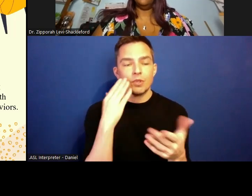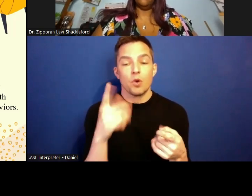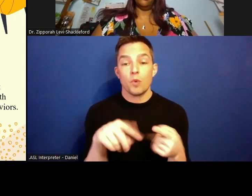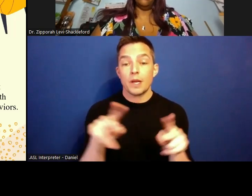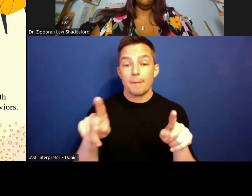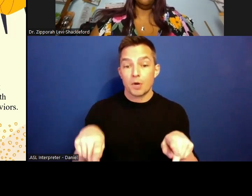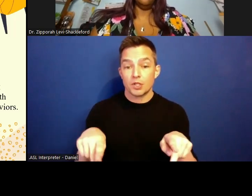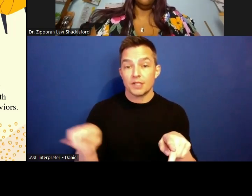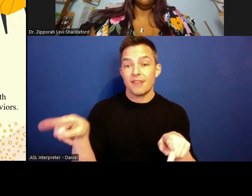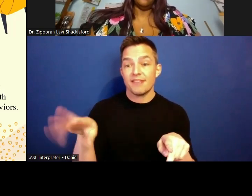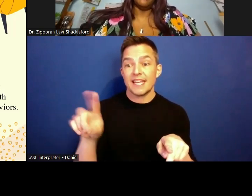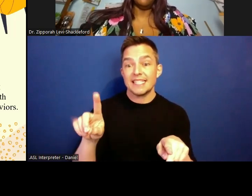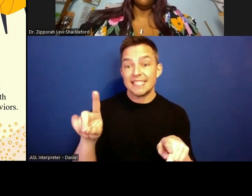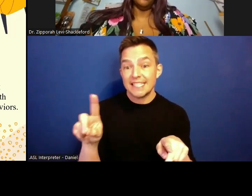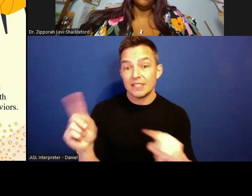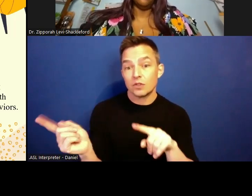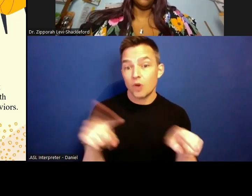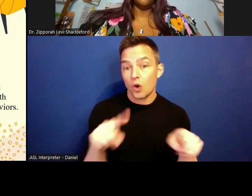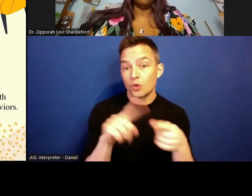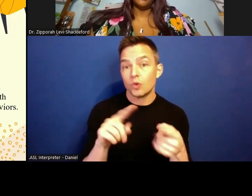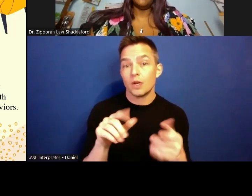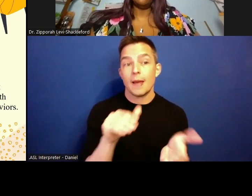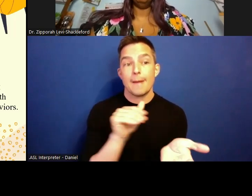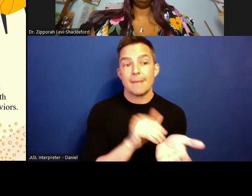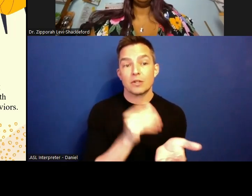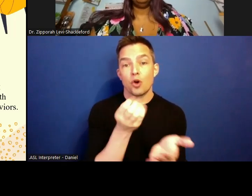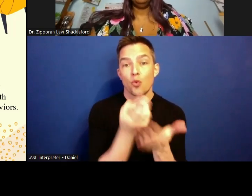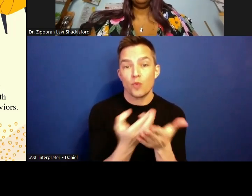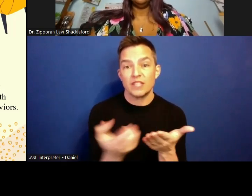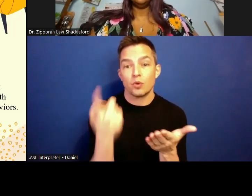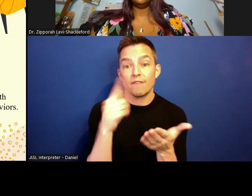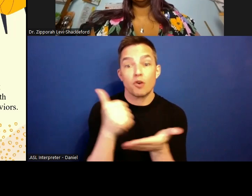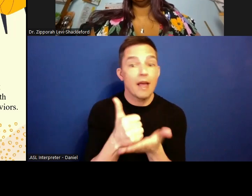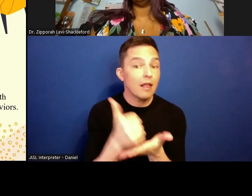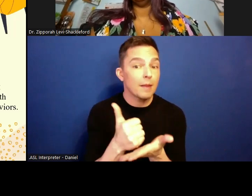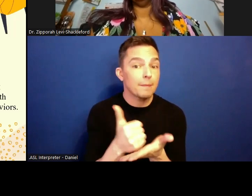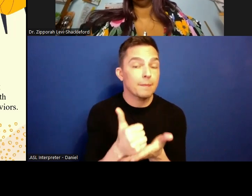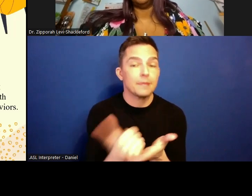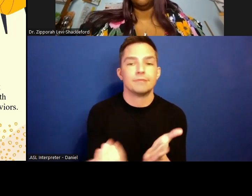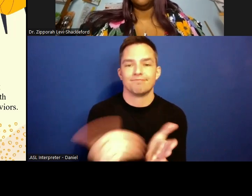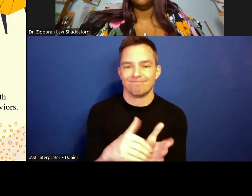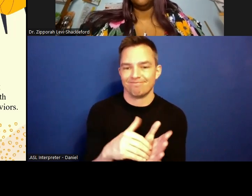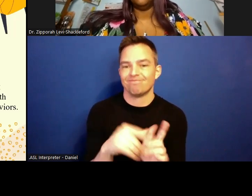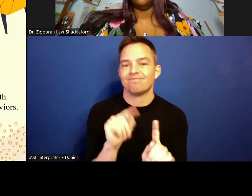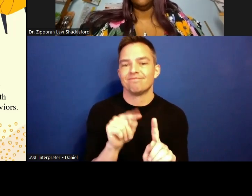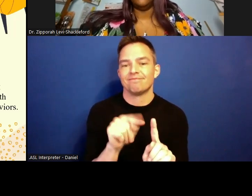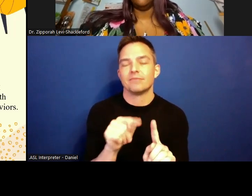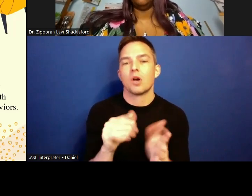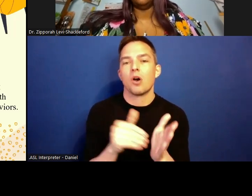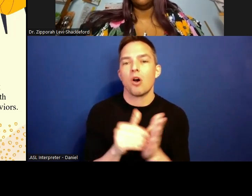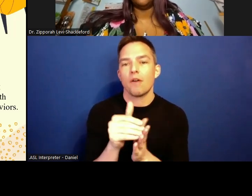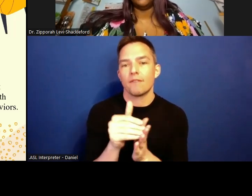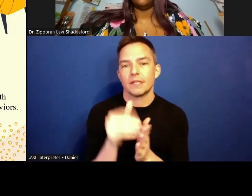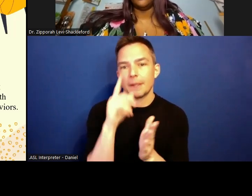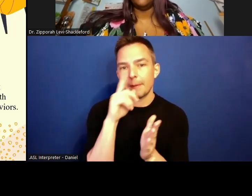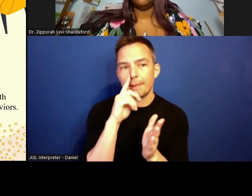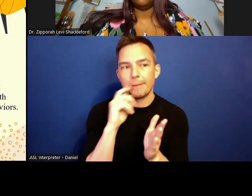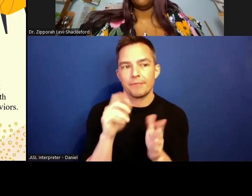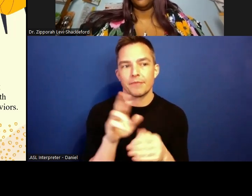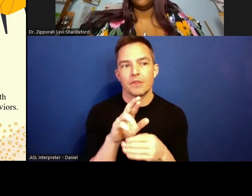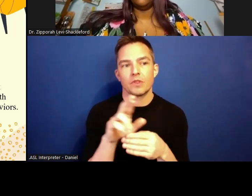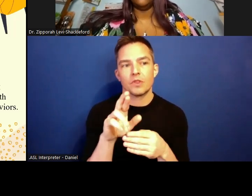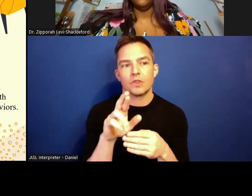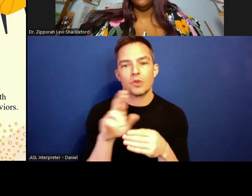person did go to a medical resource for help, again, it often resulted in a